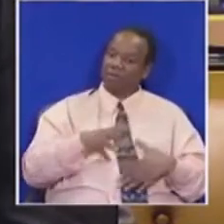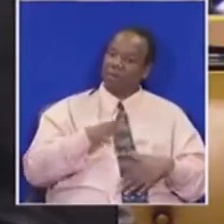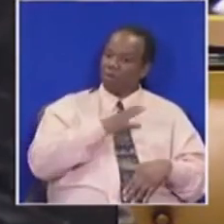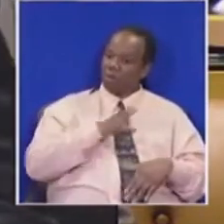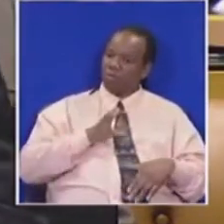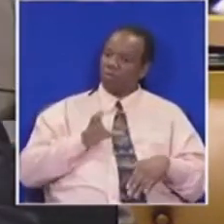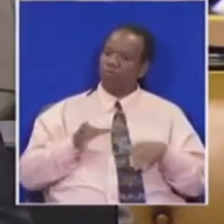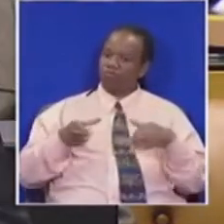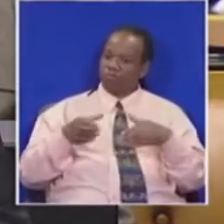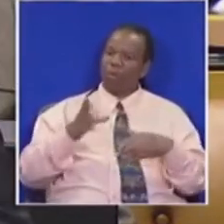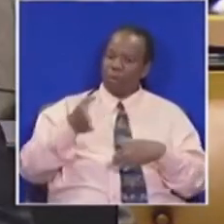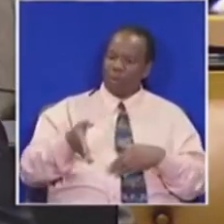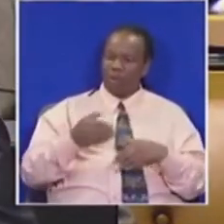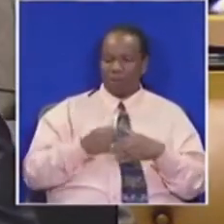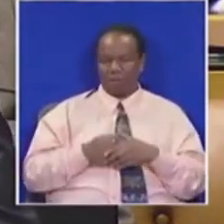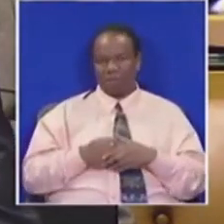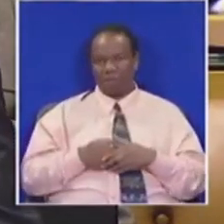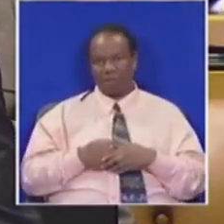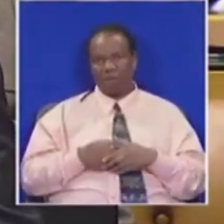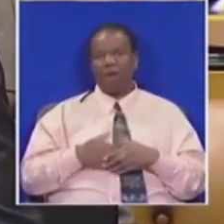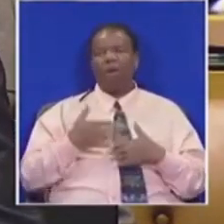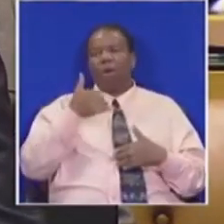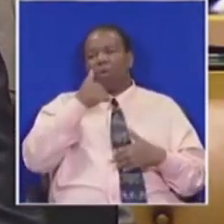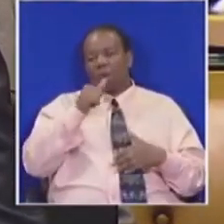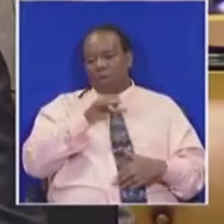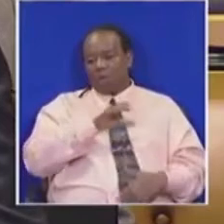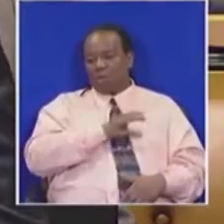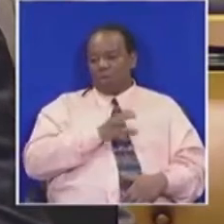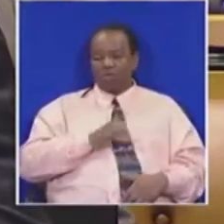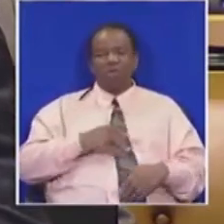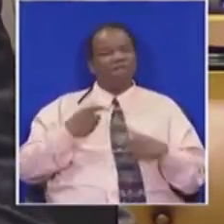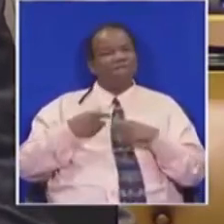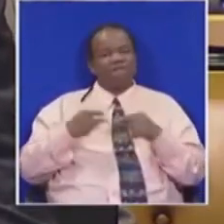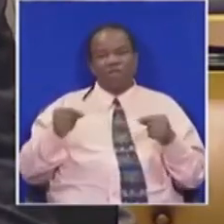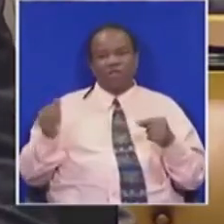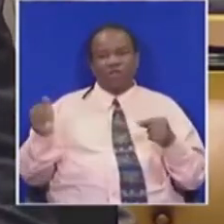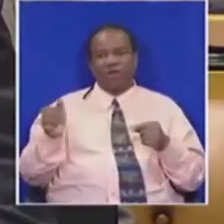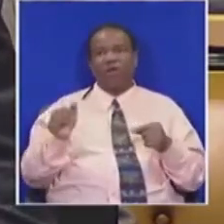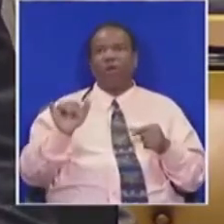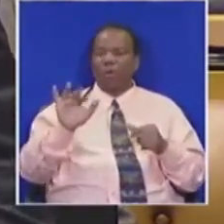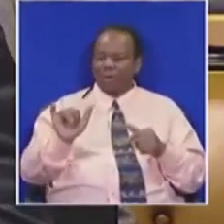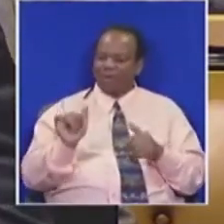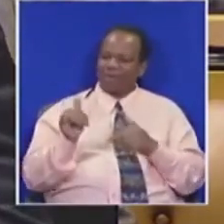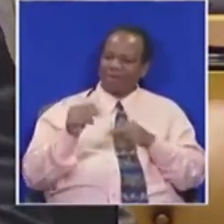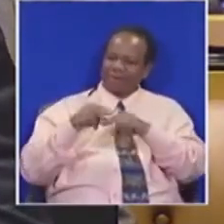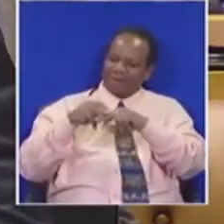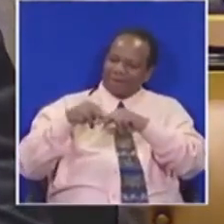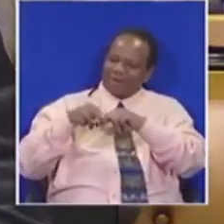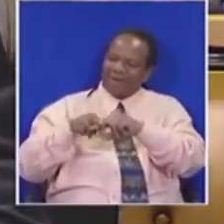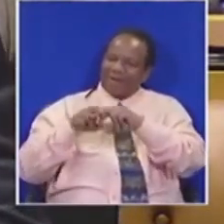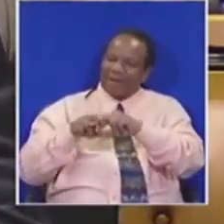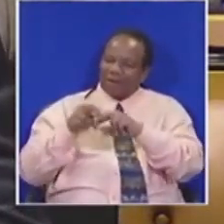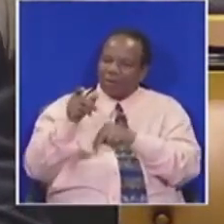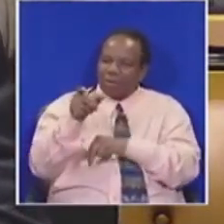Now, once a commission is appointed, Honorable Shivambu, it really is we all have to rely on the